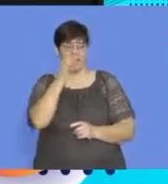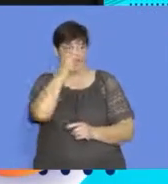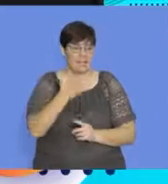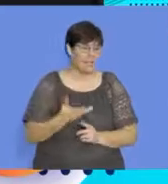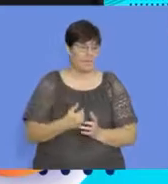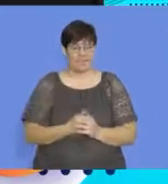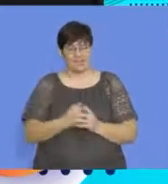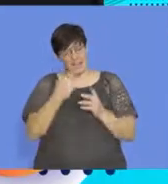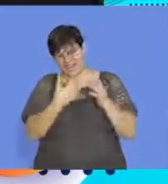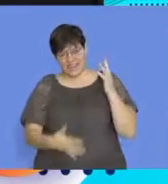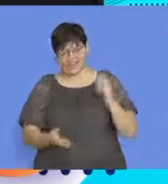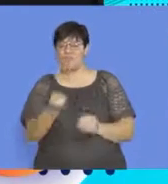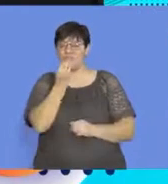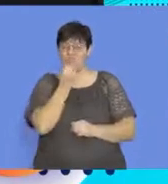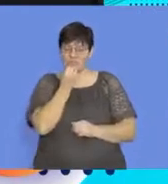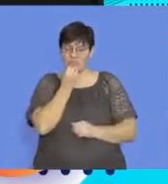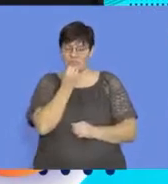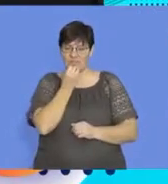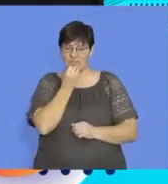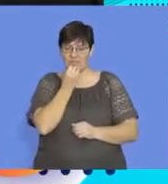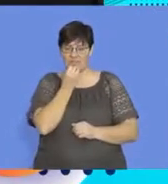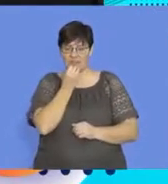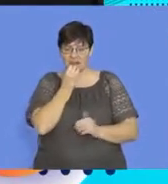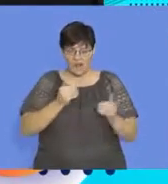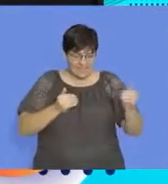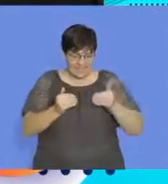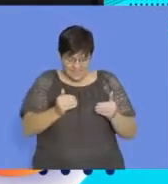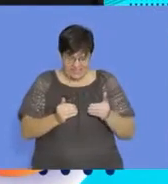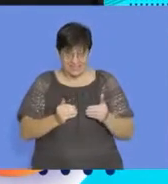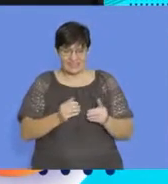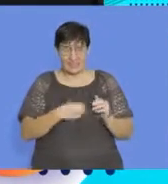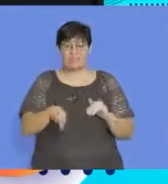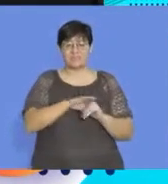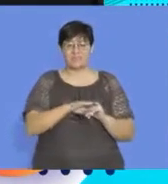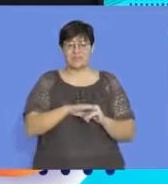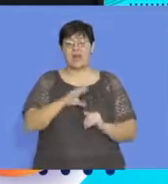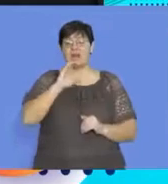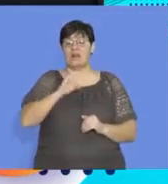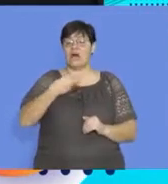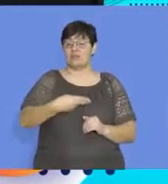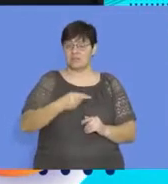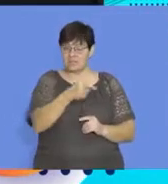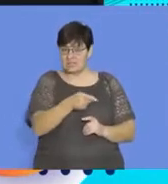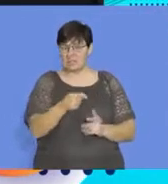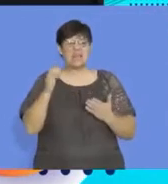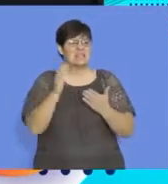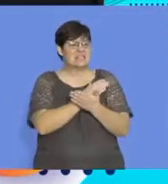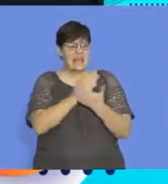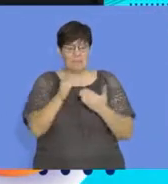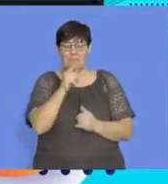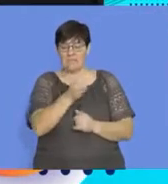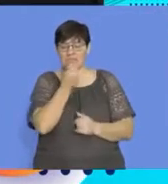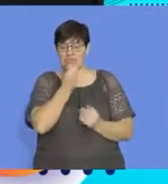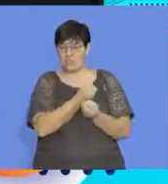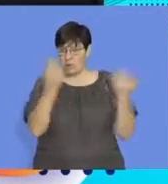Our food, our staple diet. Carbohydrates form, for some countries, a staple diet. Most of the people